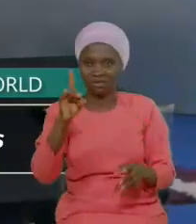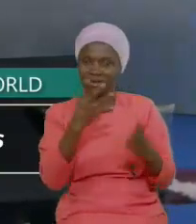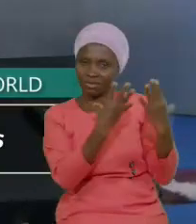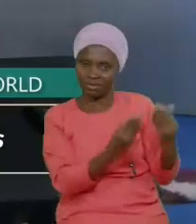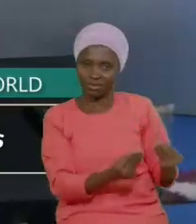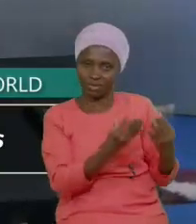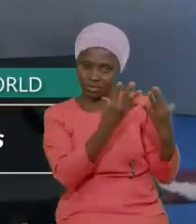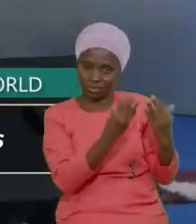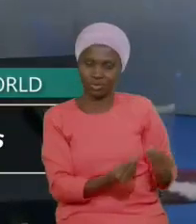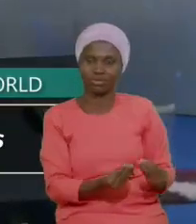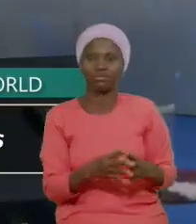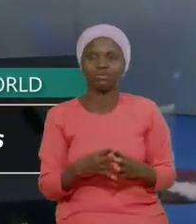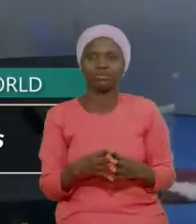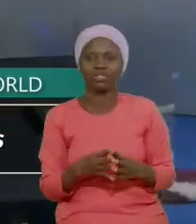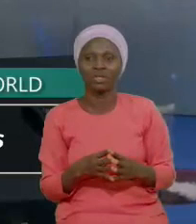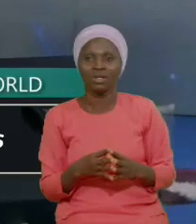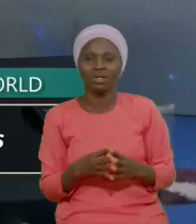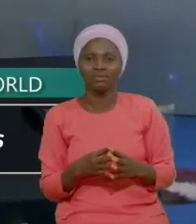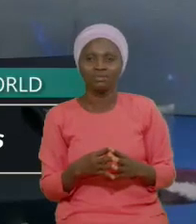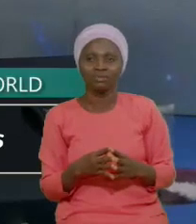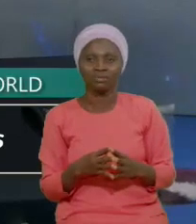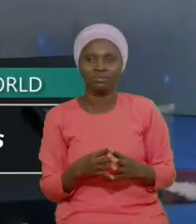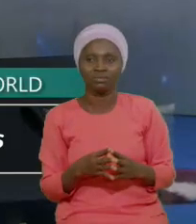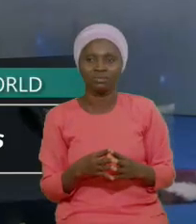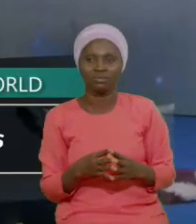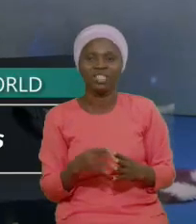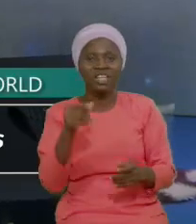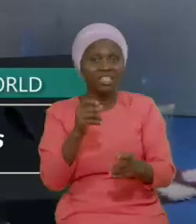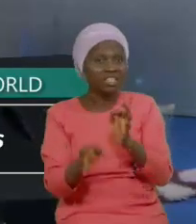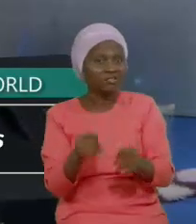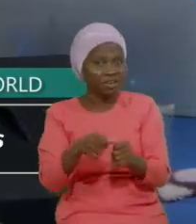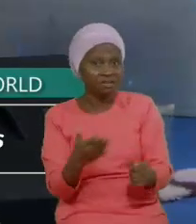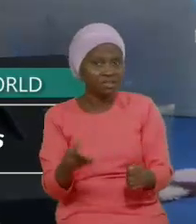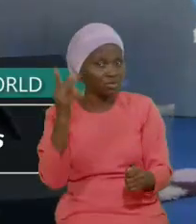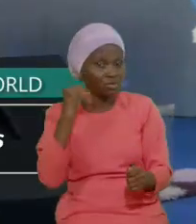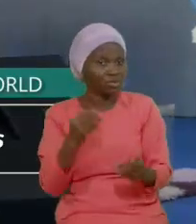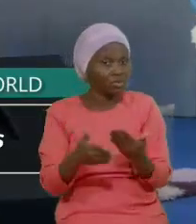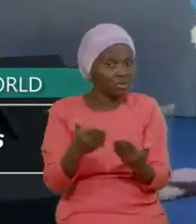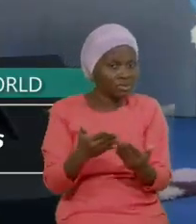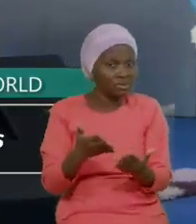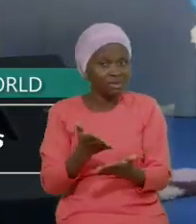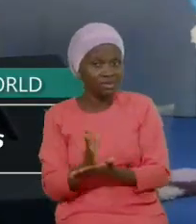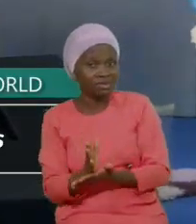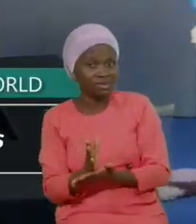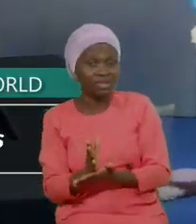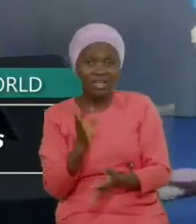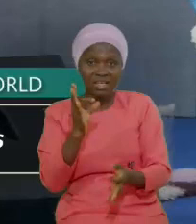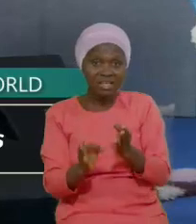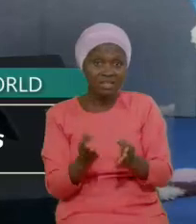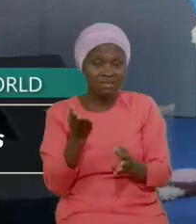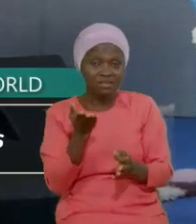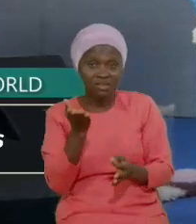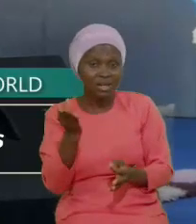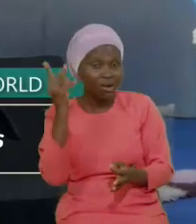If everything was easy, if everything was just all right, if there was no movement